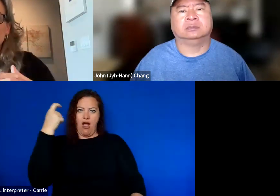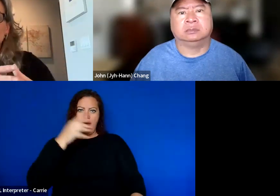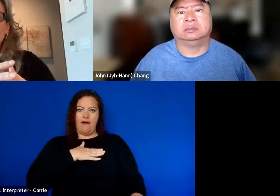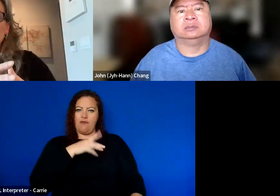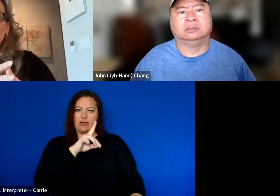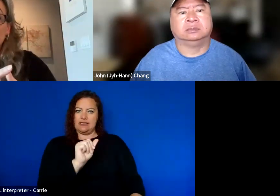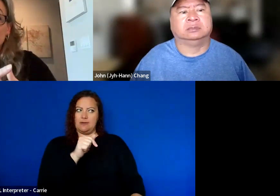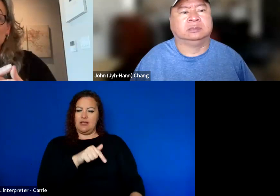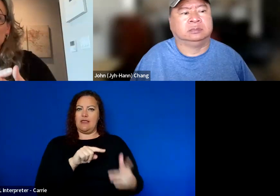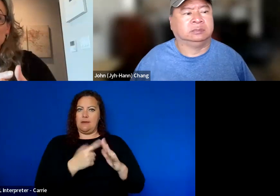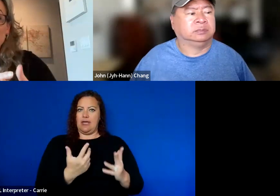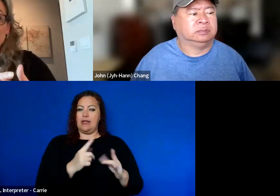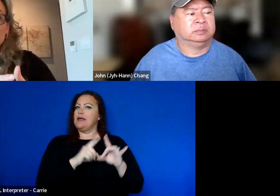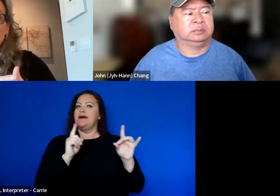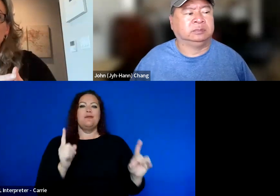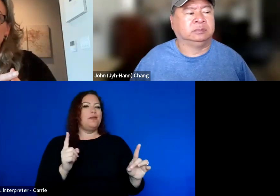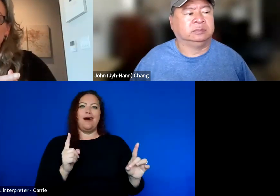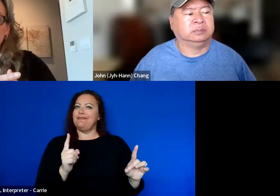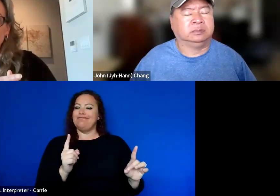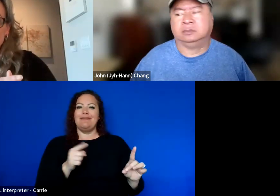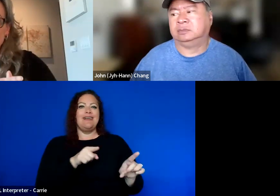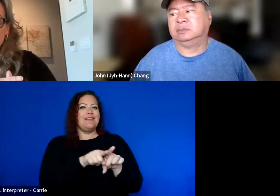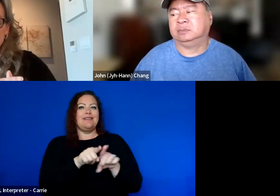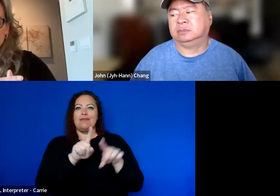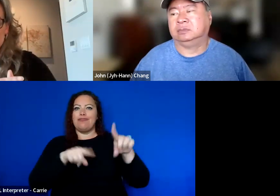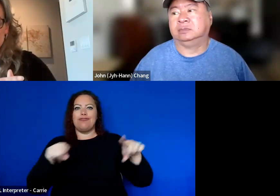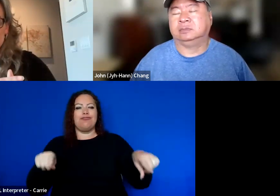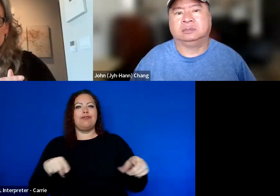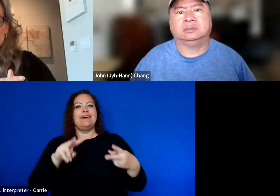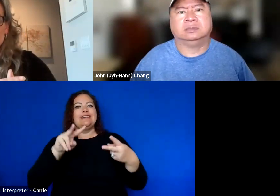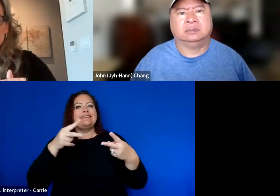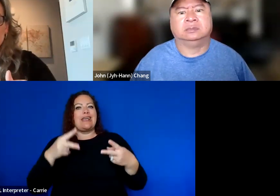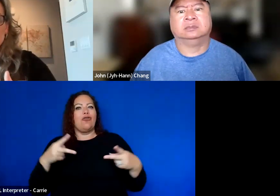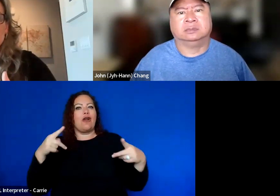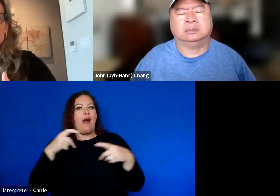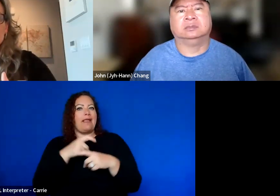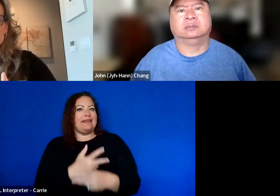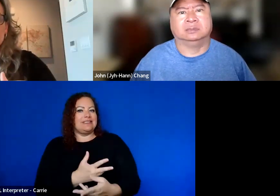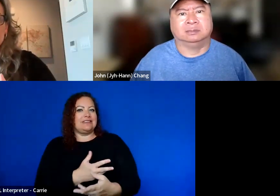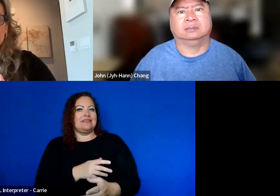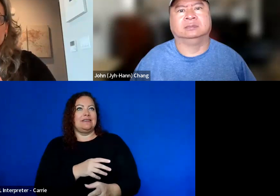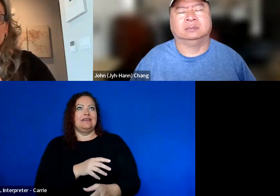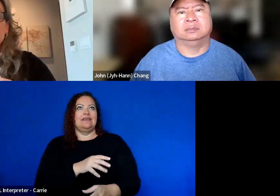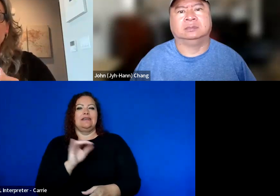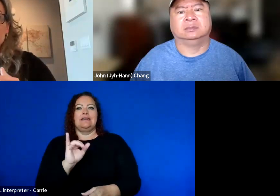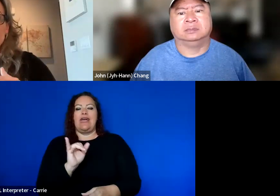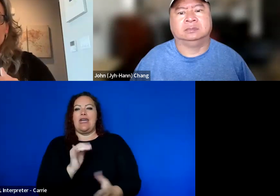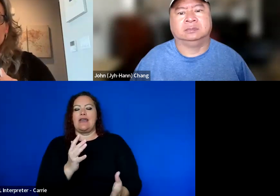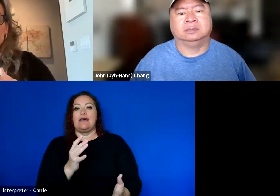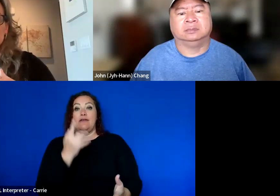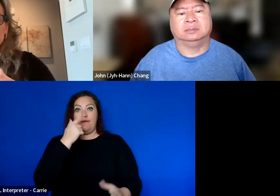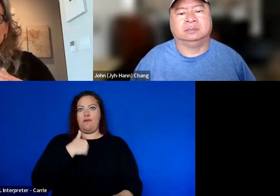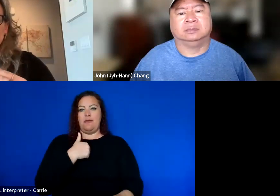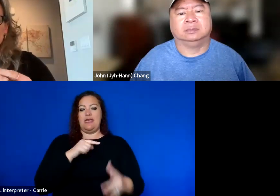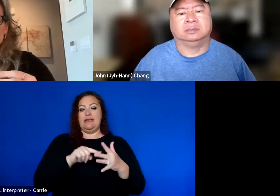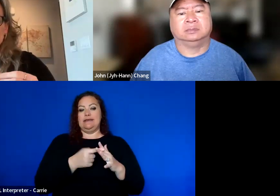the beginning. But it turns out that there's all sorts of secondary complications that come, and particularly come for me,